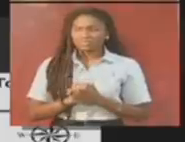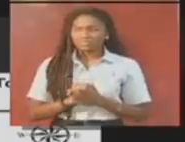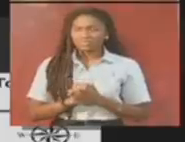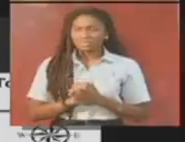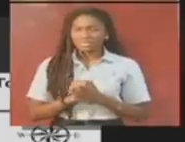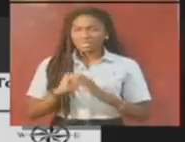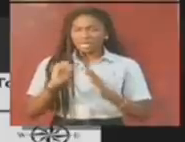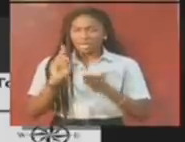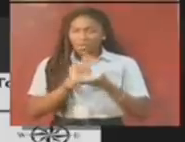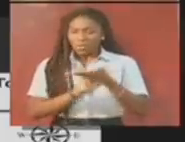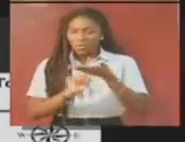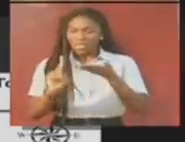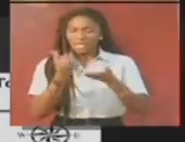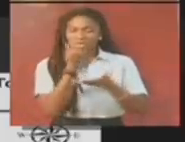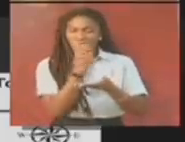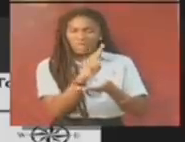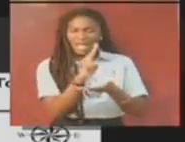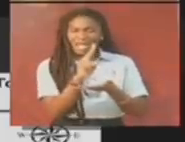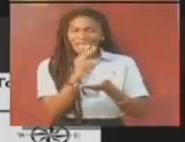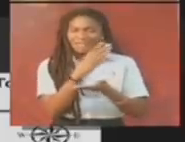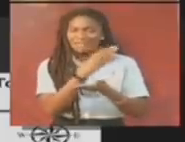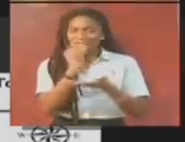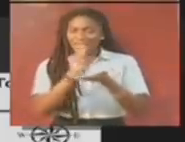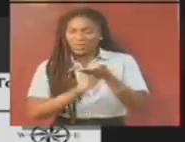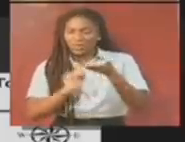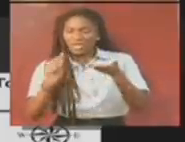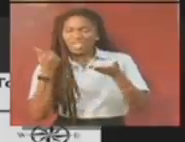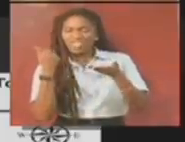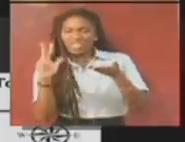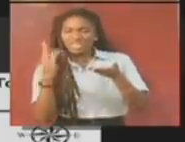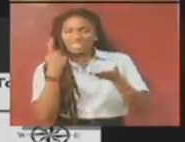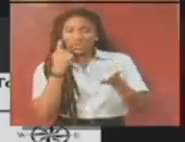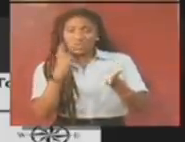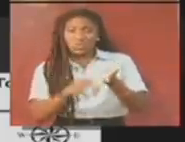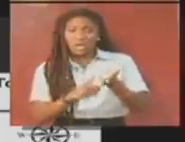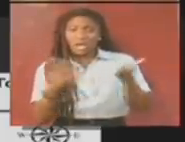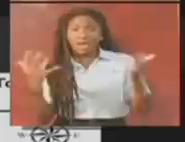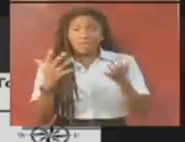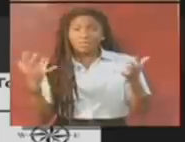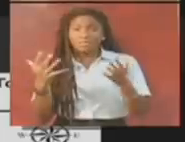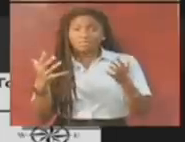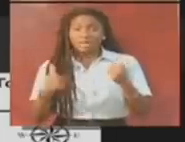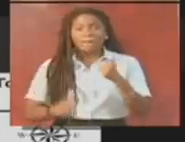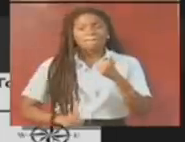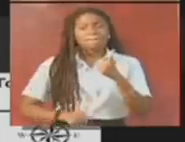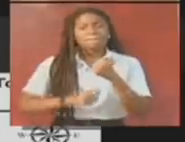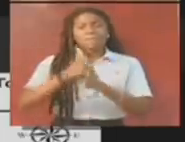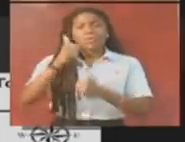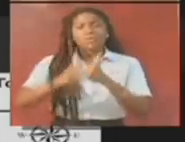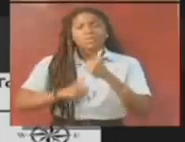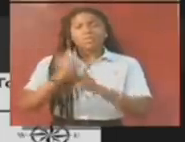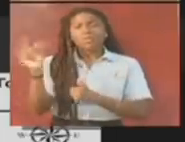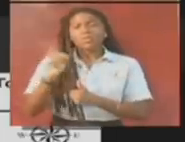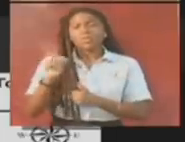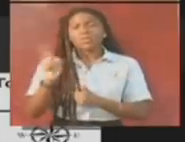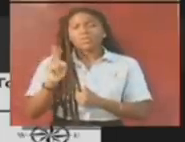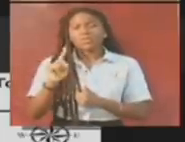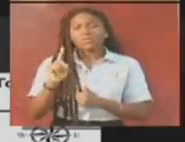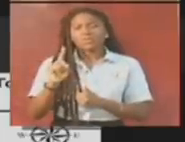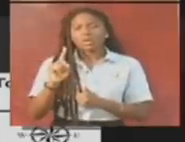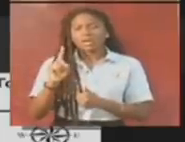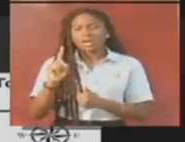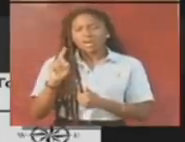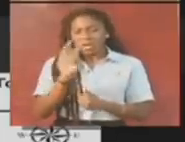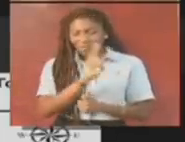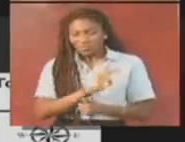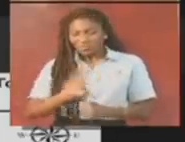13. And we note that back then, the cases were primarily concentrated along the East-West corridor in that St. George West